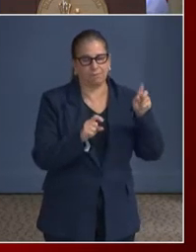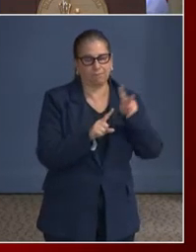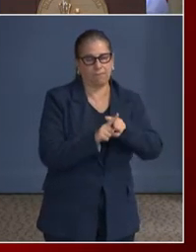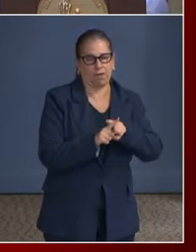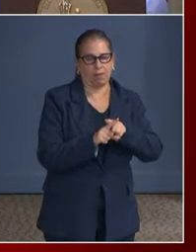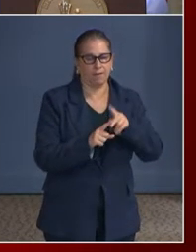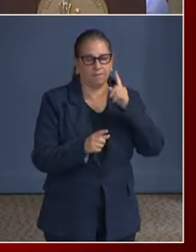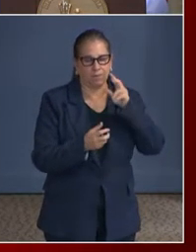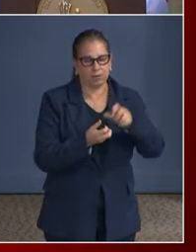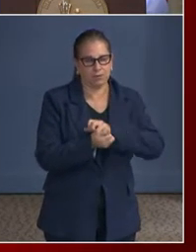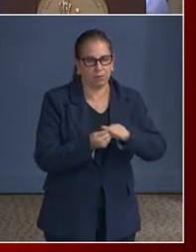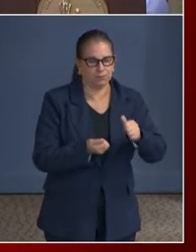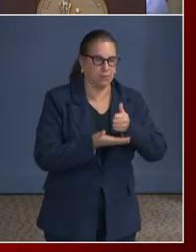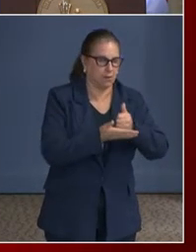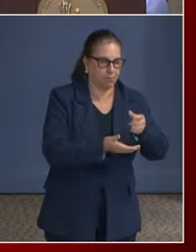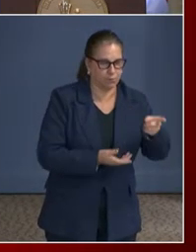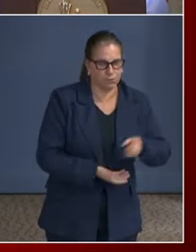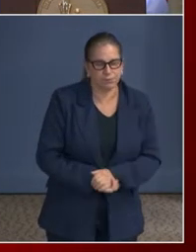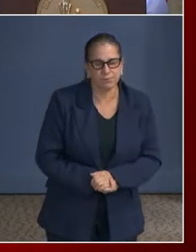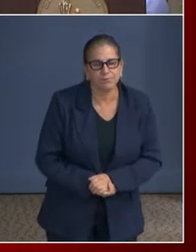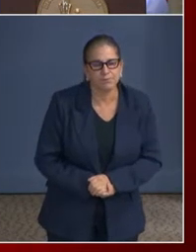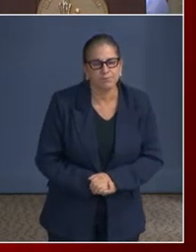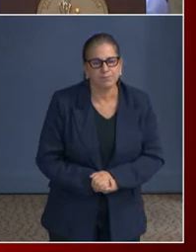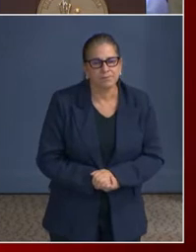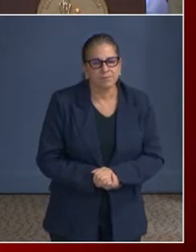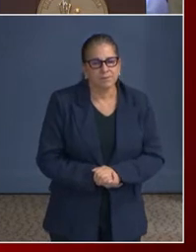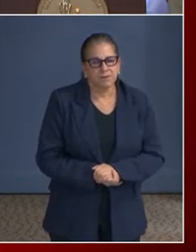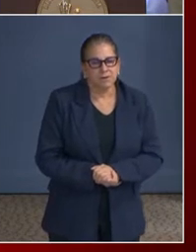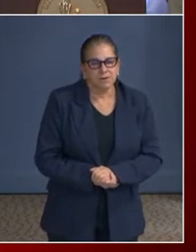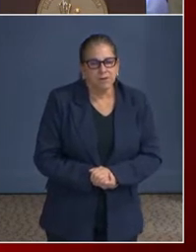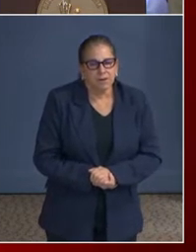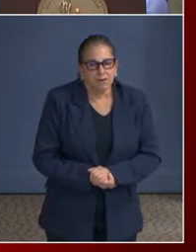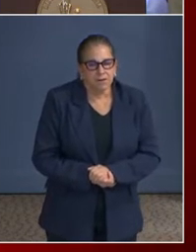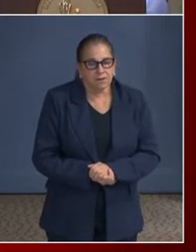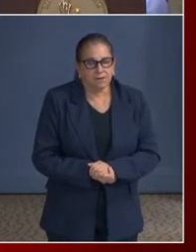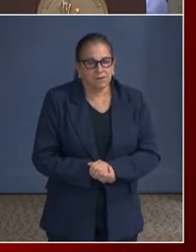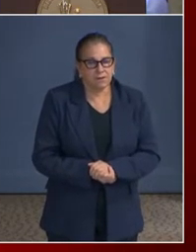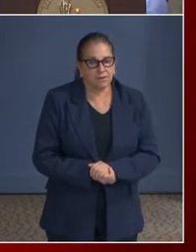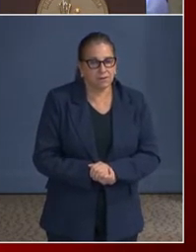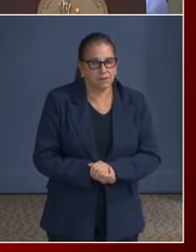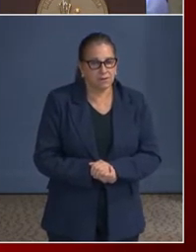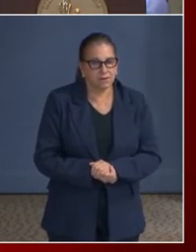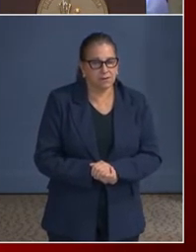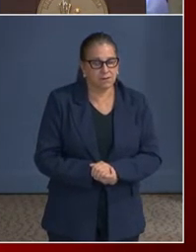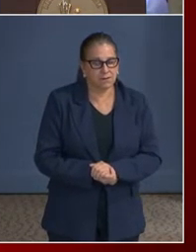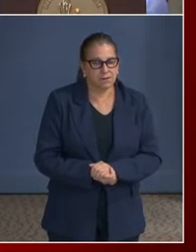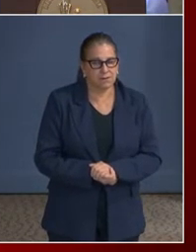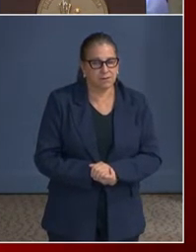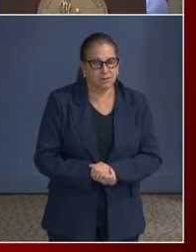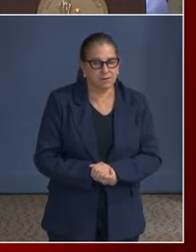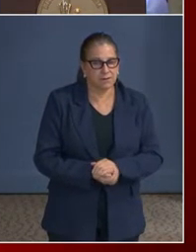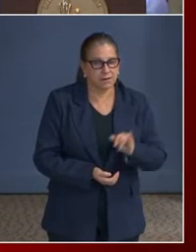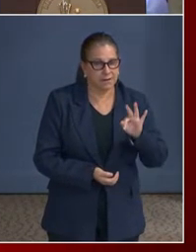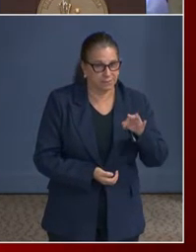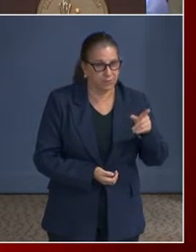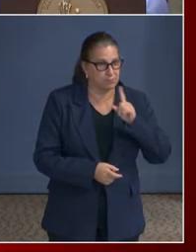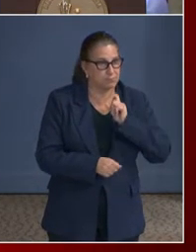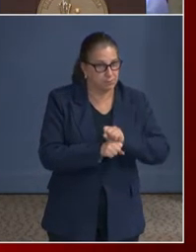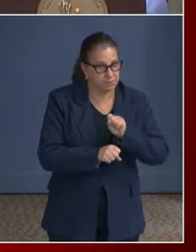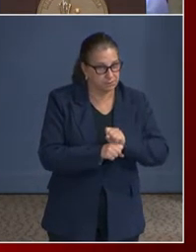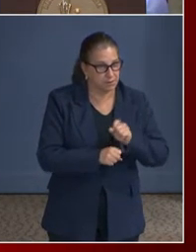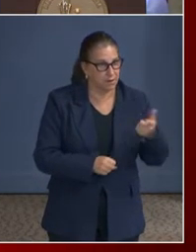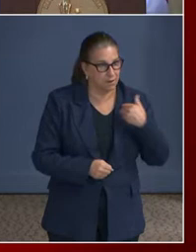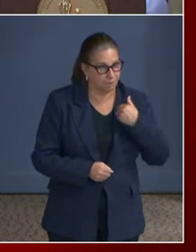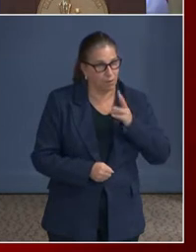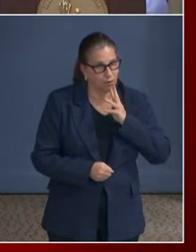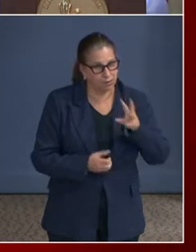and other storm-related damage during last week's storm are encouraged to file a claim at